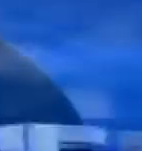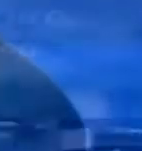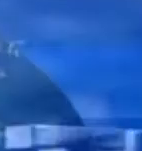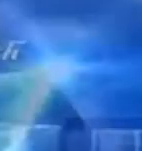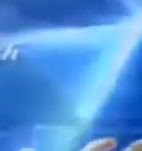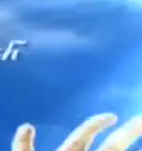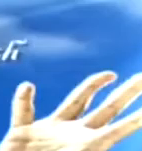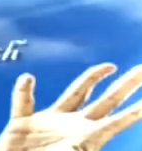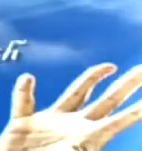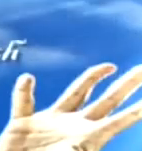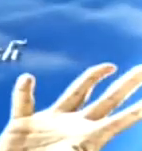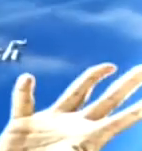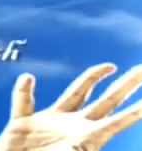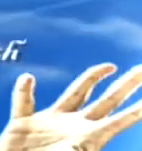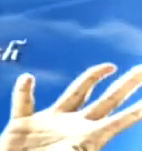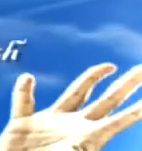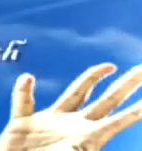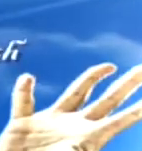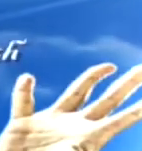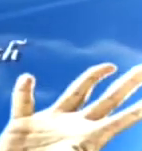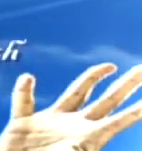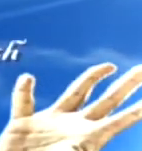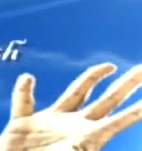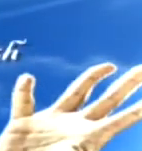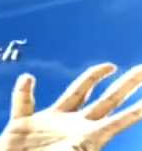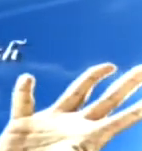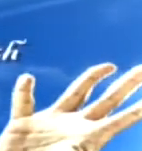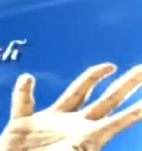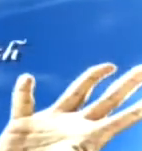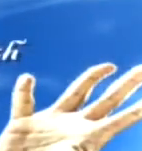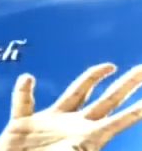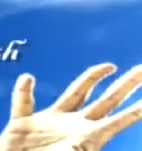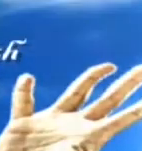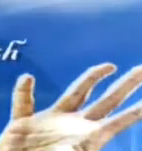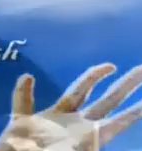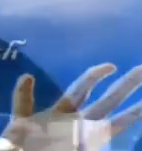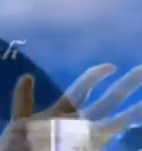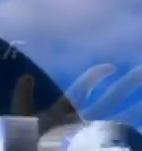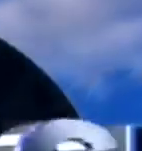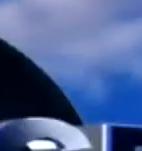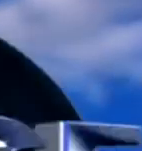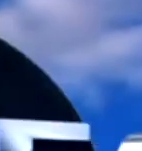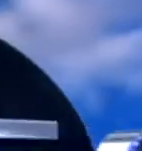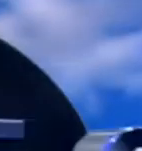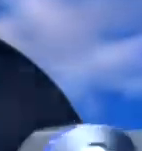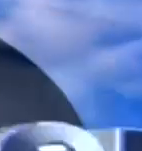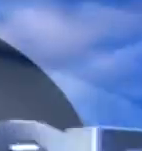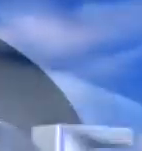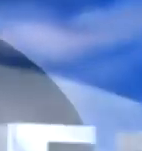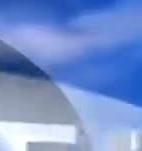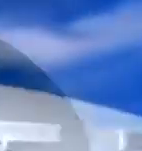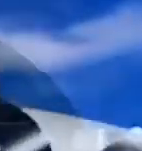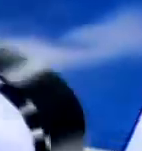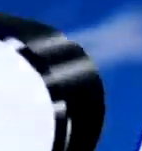he from sin might set man free, and evermore with him